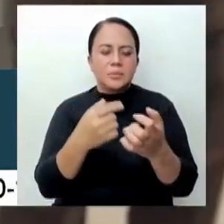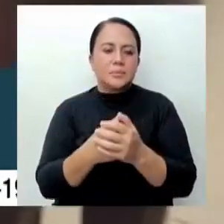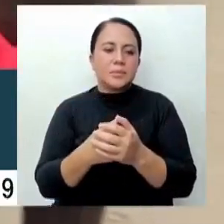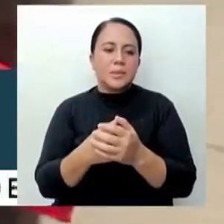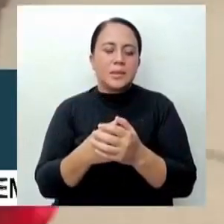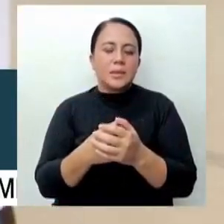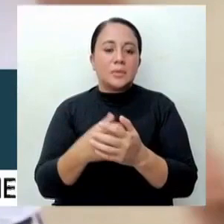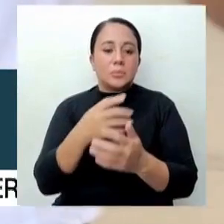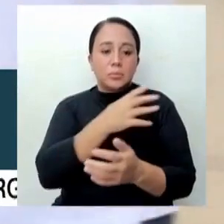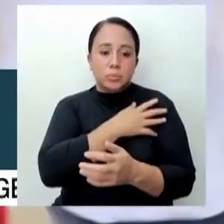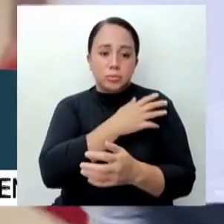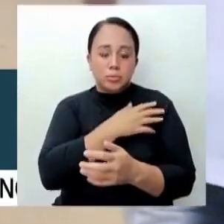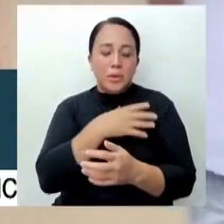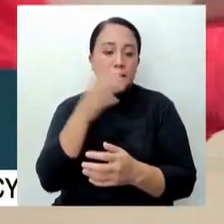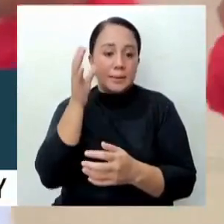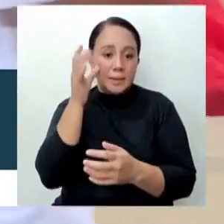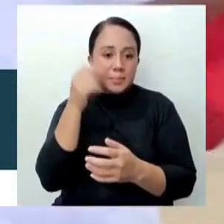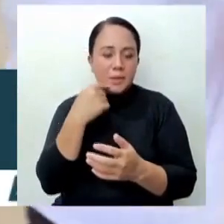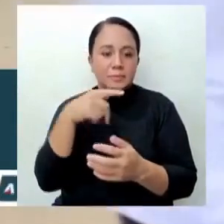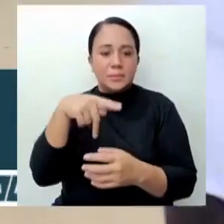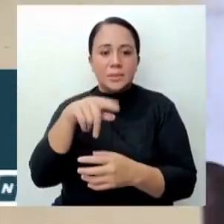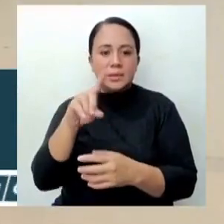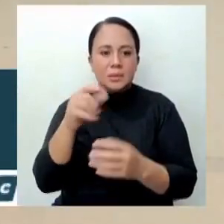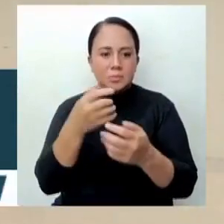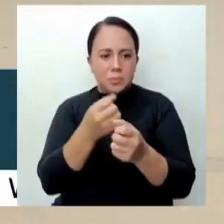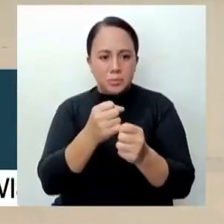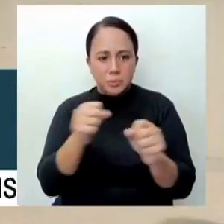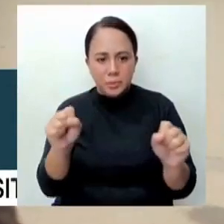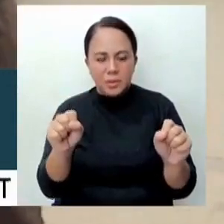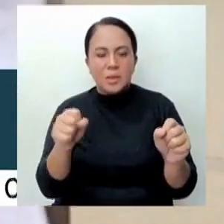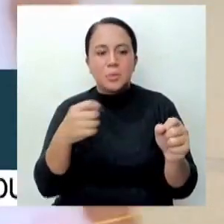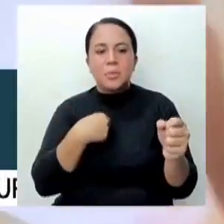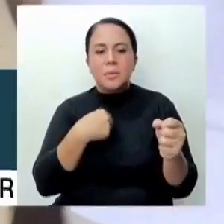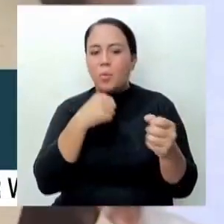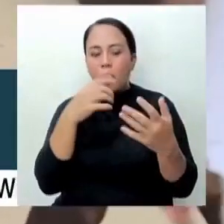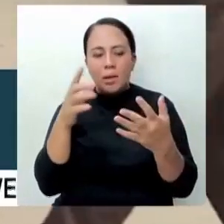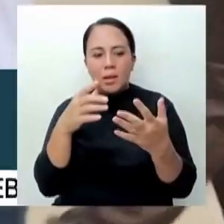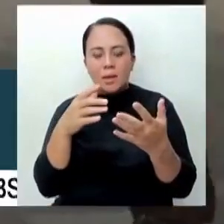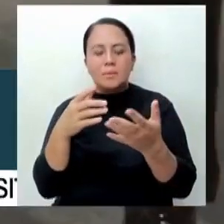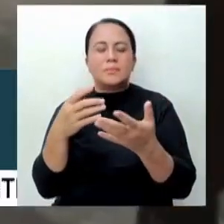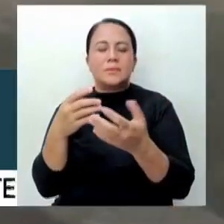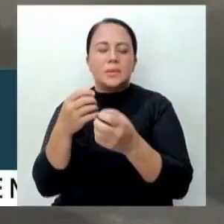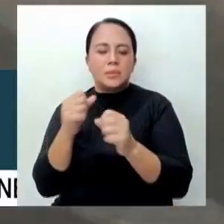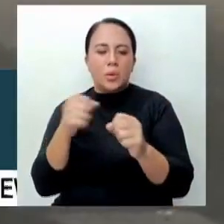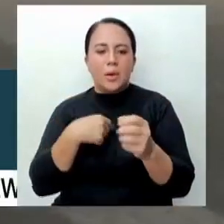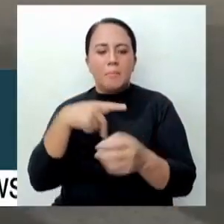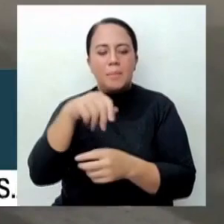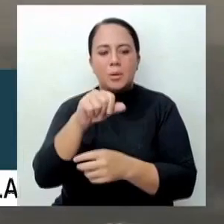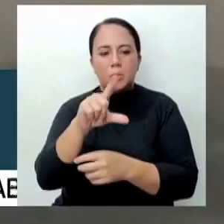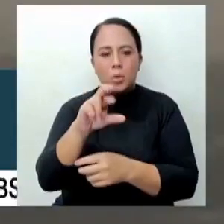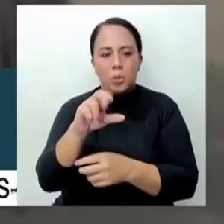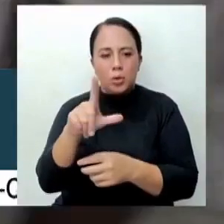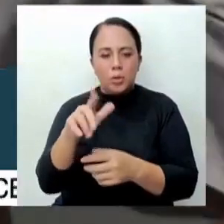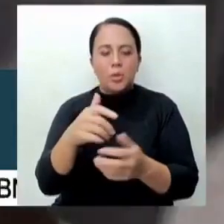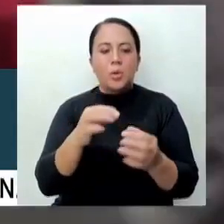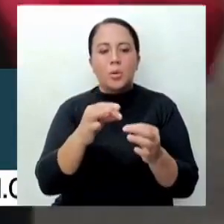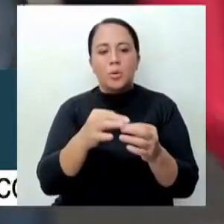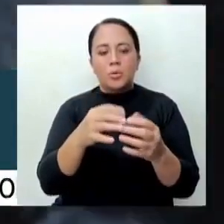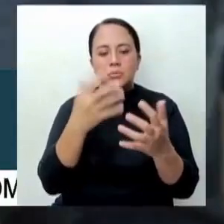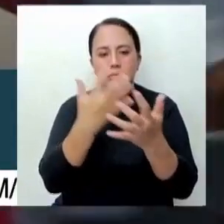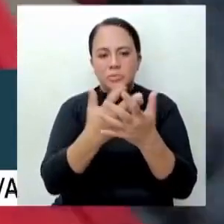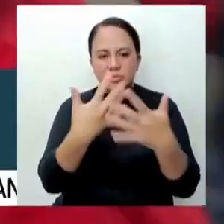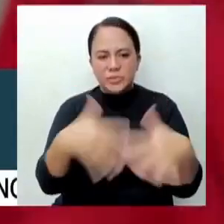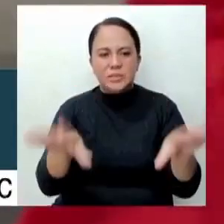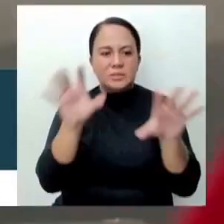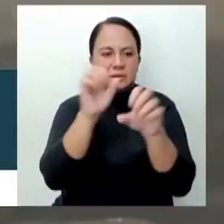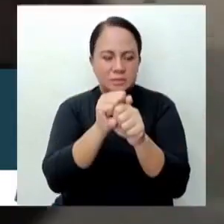Jr. said the PDLs were released because they were either acquitted, granted parole, or their sentences have expired. 170 of